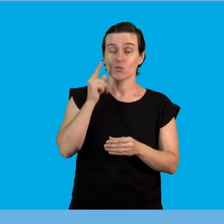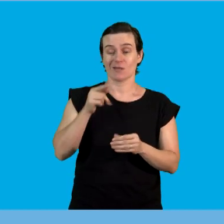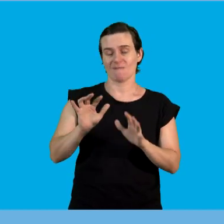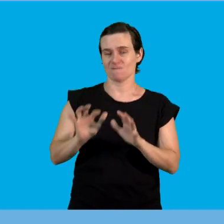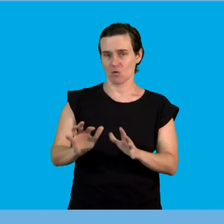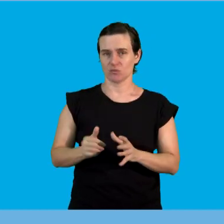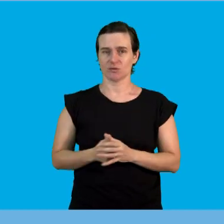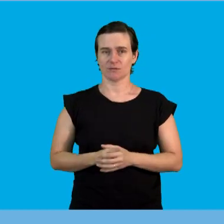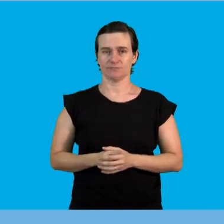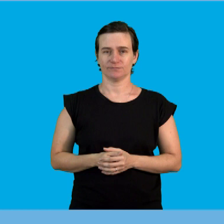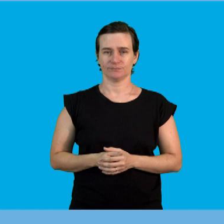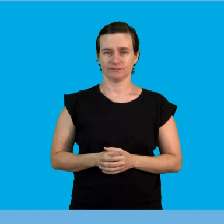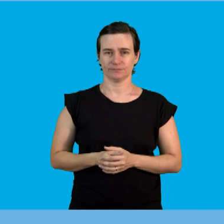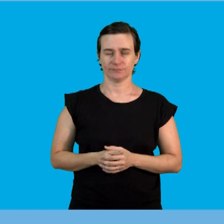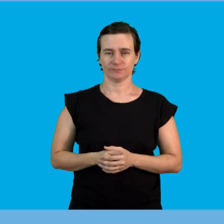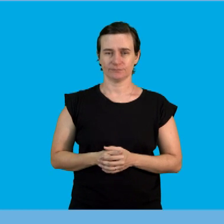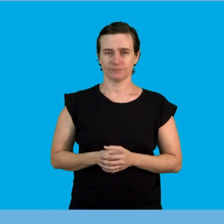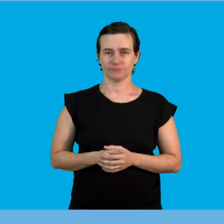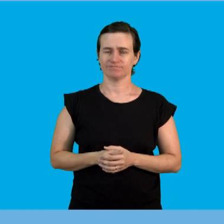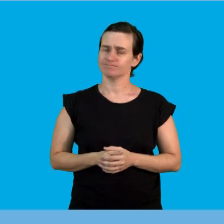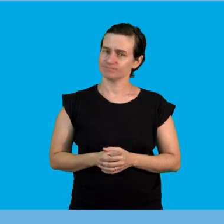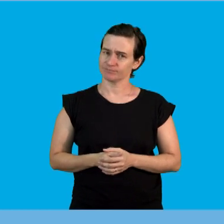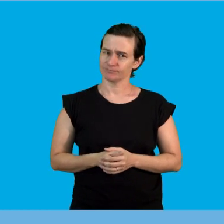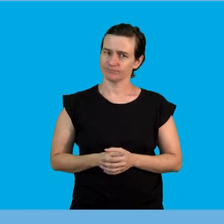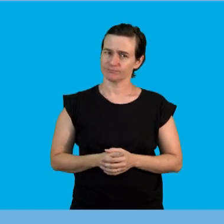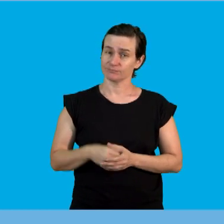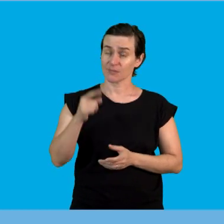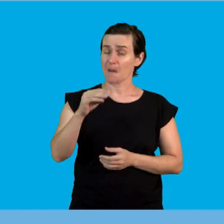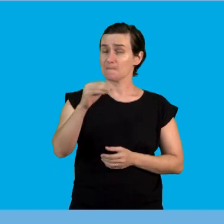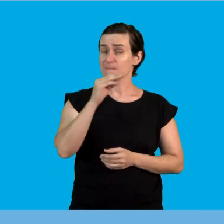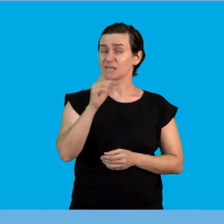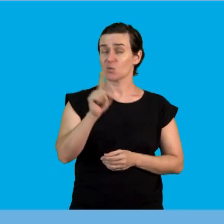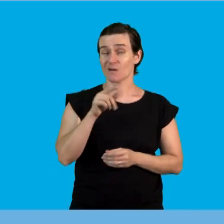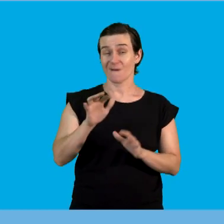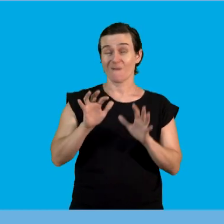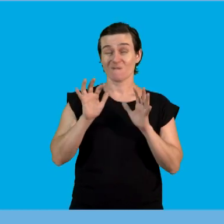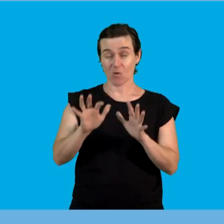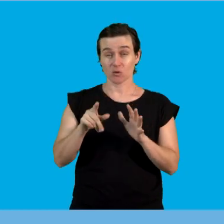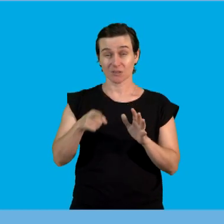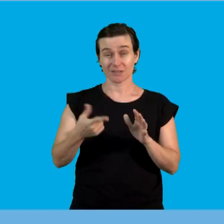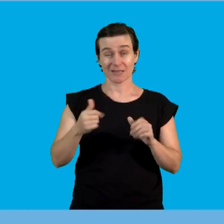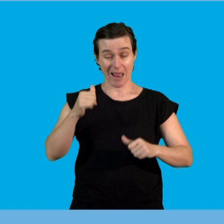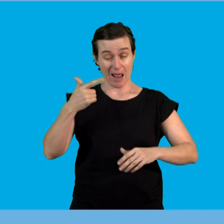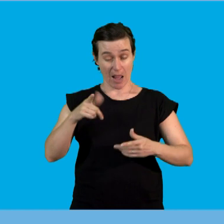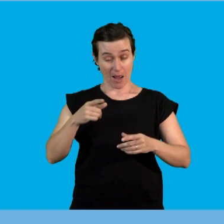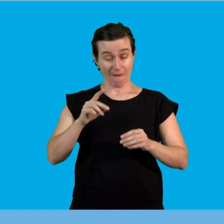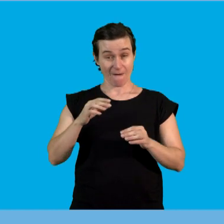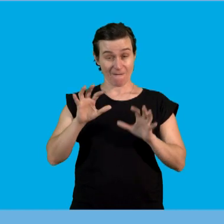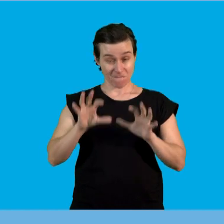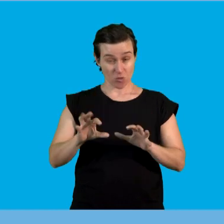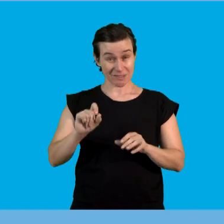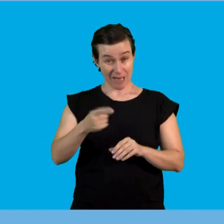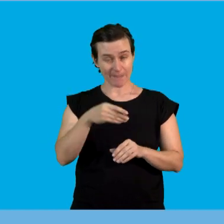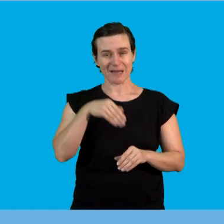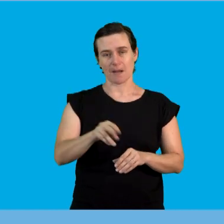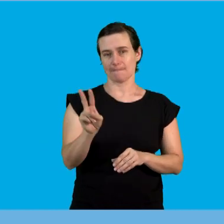involved when a force is exerted, which then means forces therefore always act in pairs. So